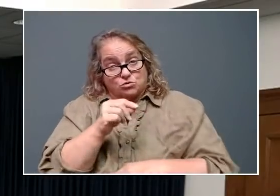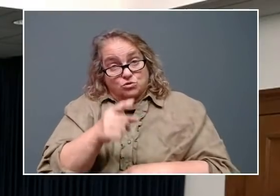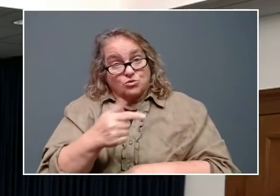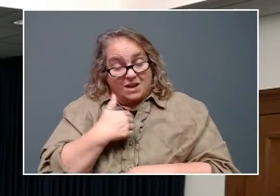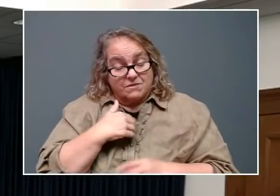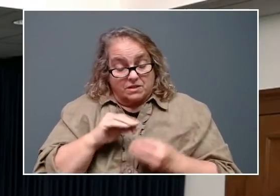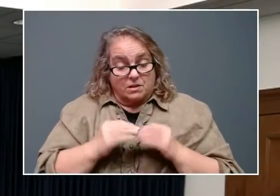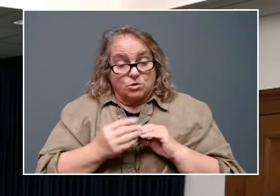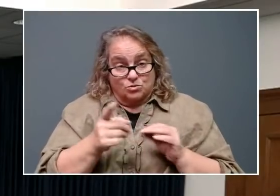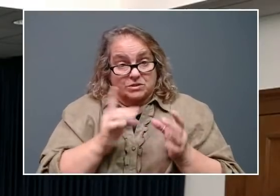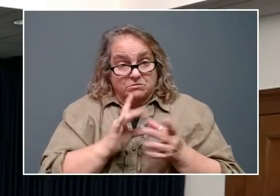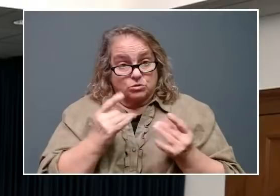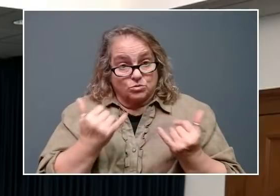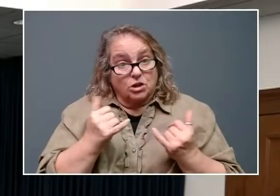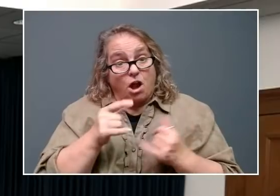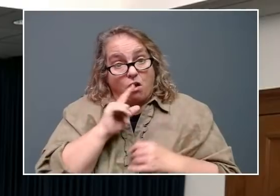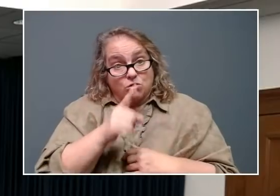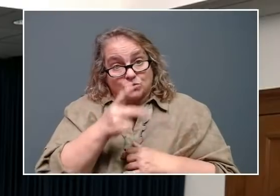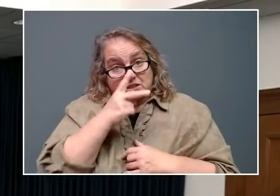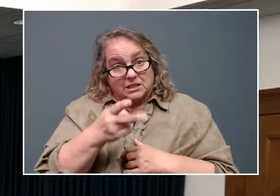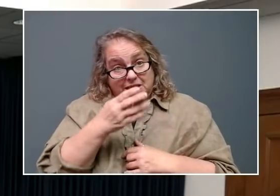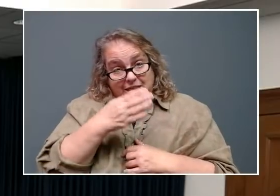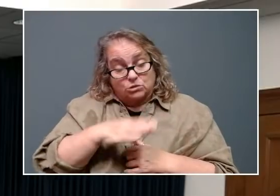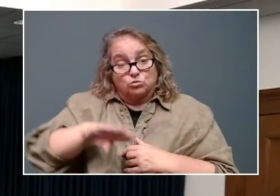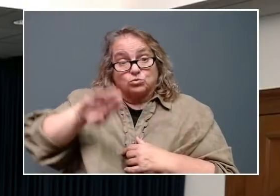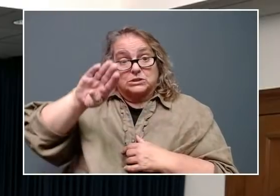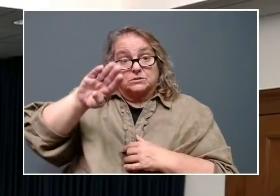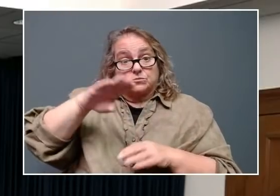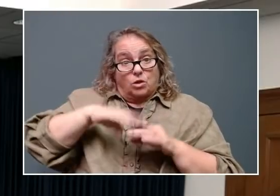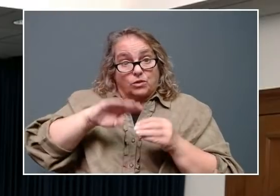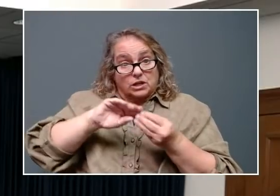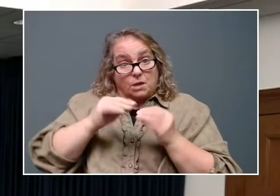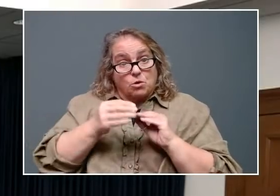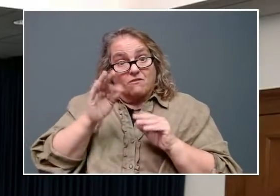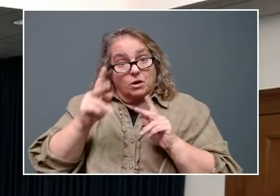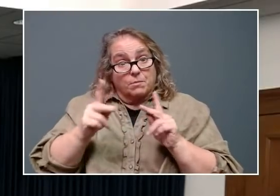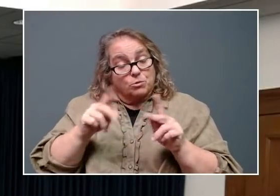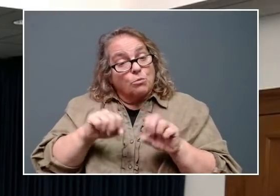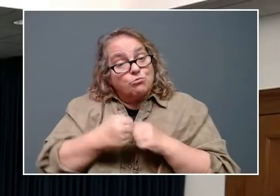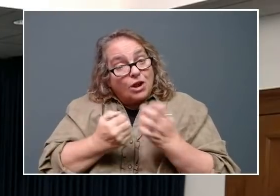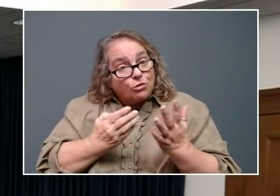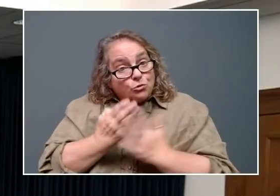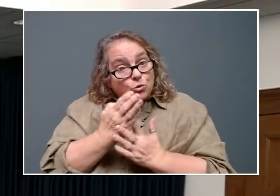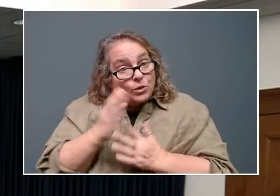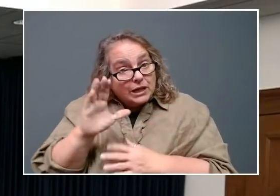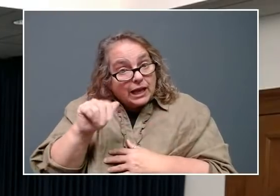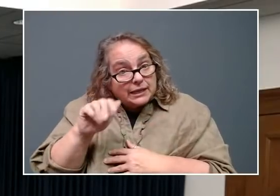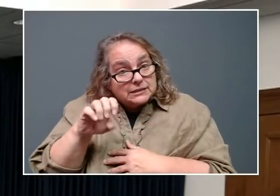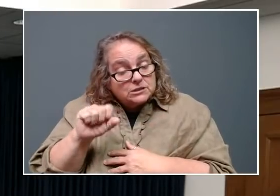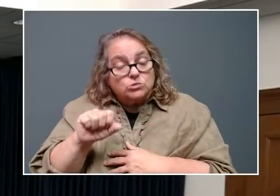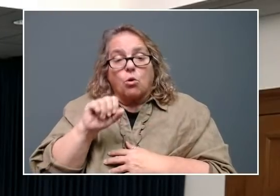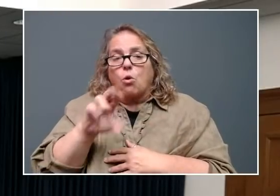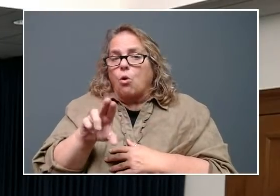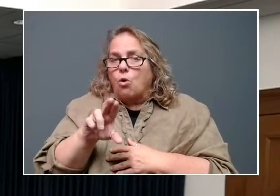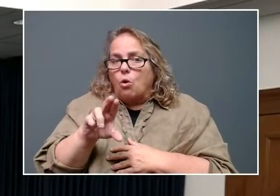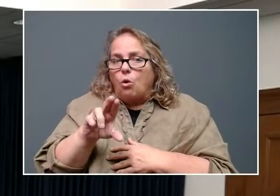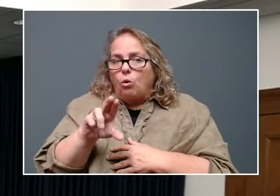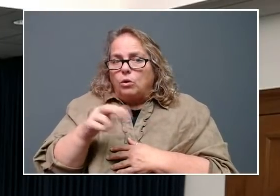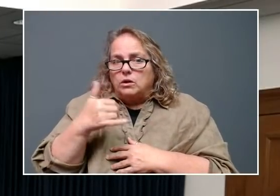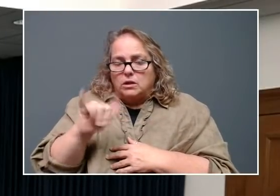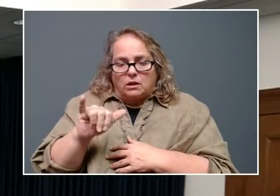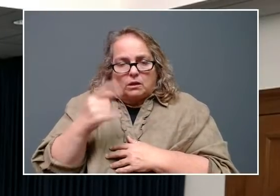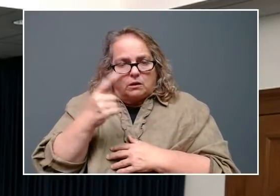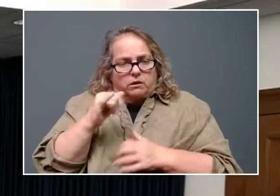date, are you seeing an increase in the number of so-called breakthrough cases, or is this still largely something that affects